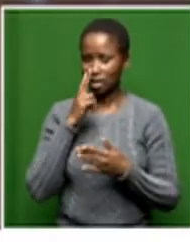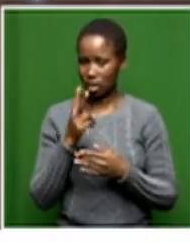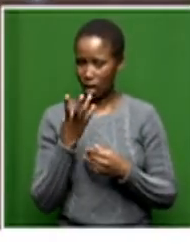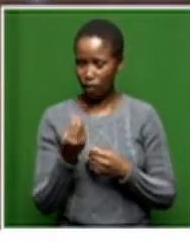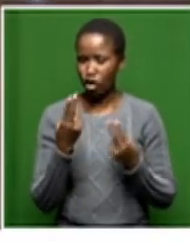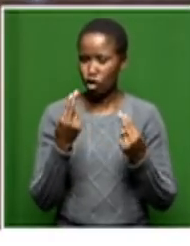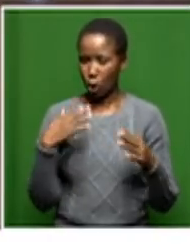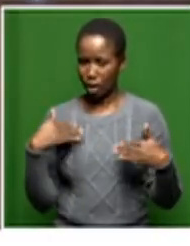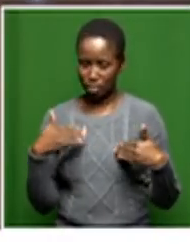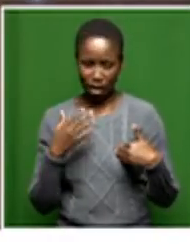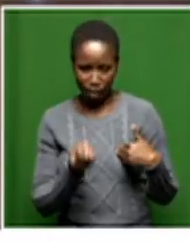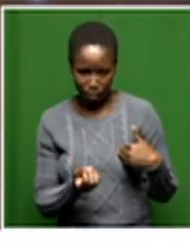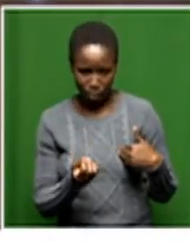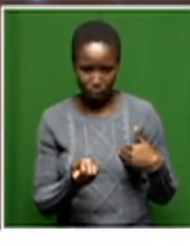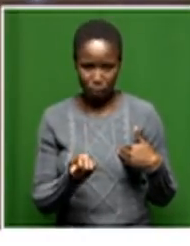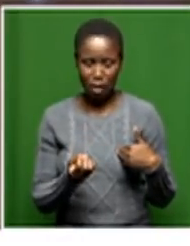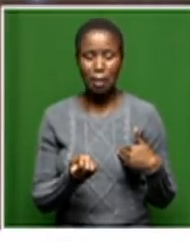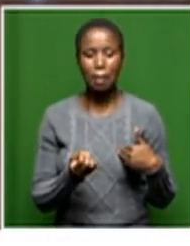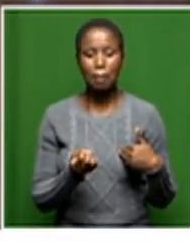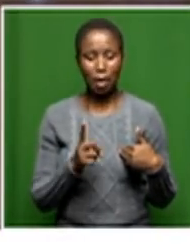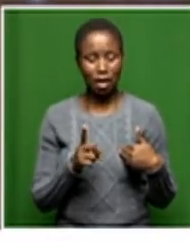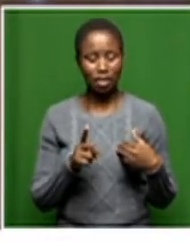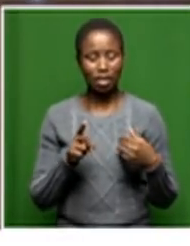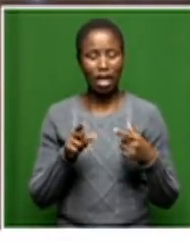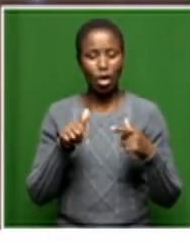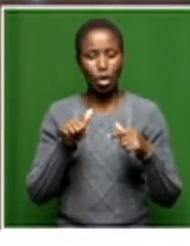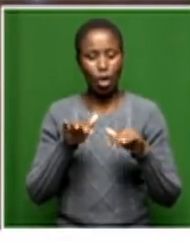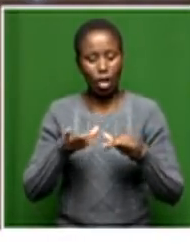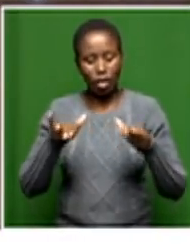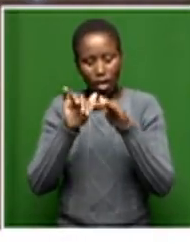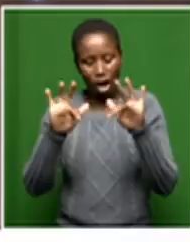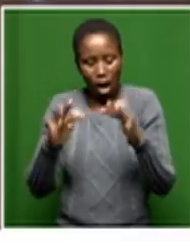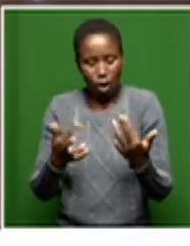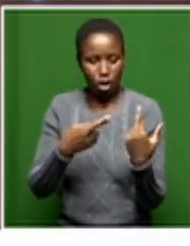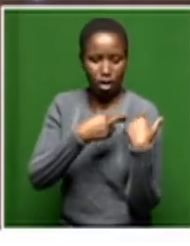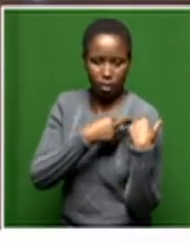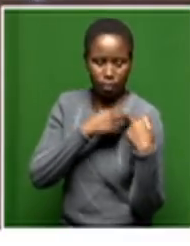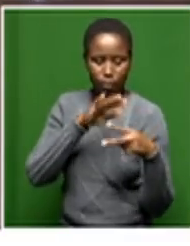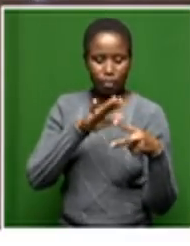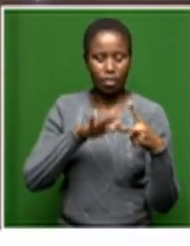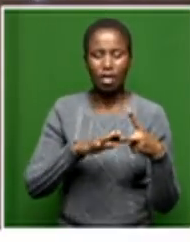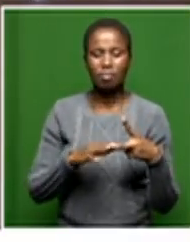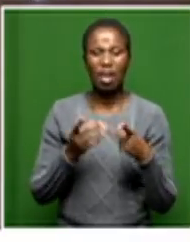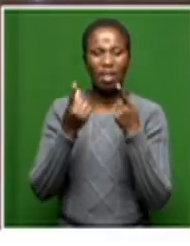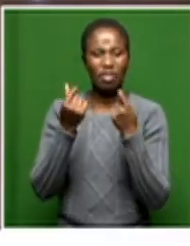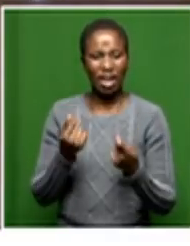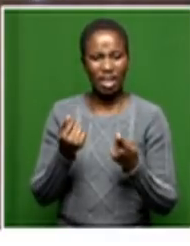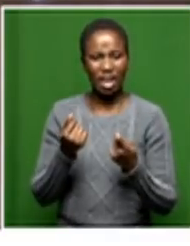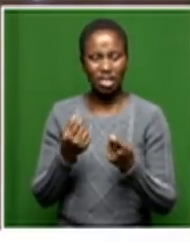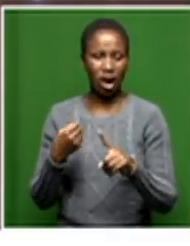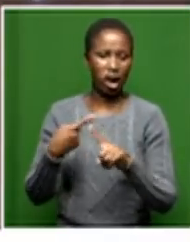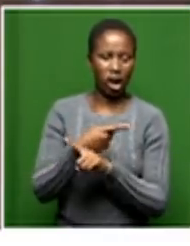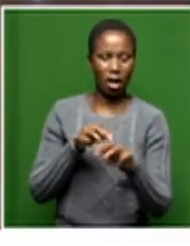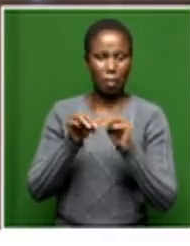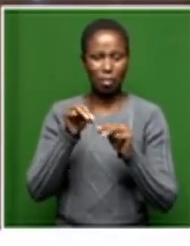administration. The levels of accountability, the levels of financial mismanagement, that's the same.